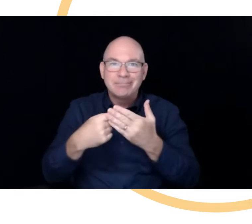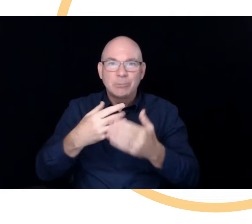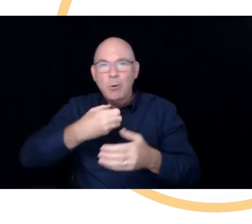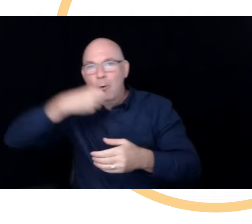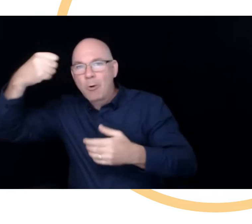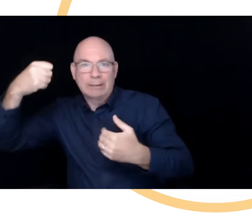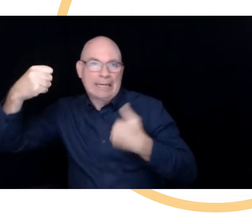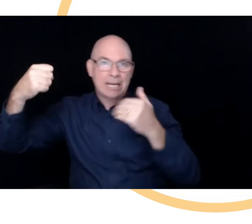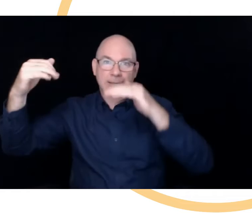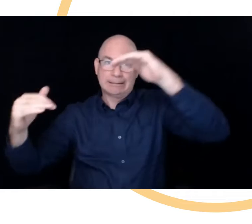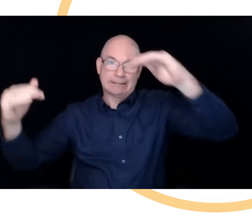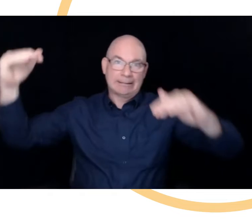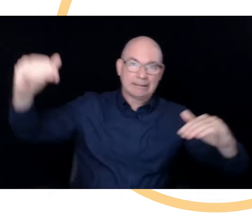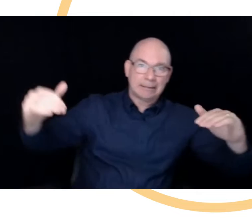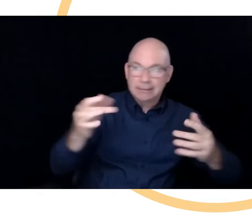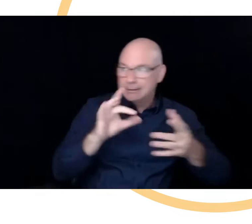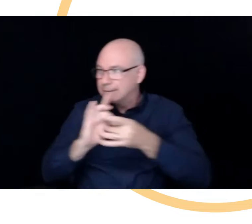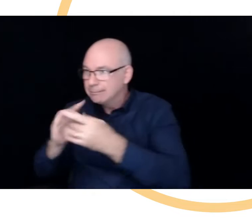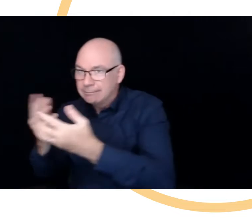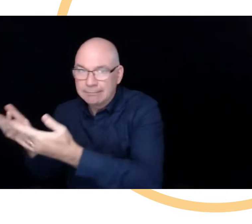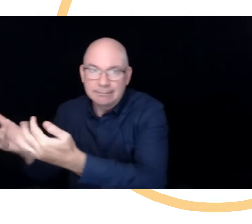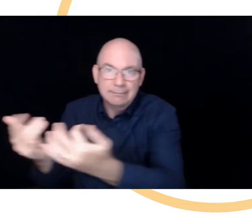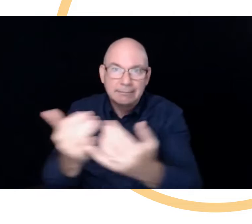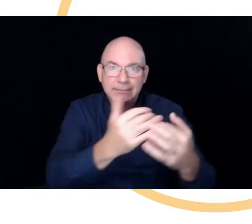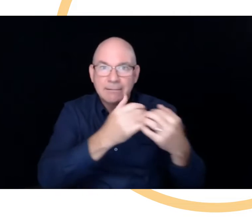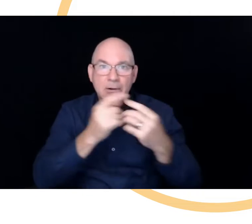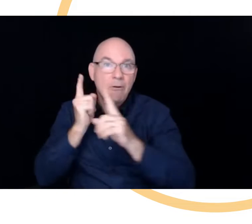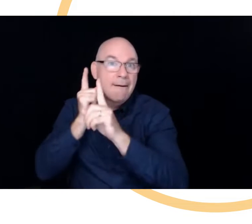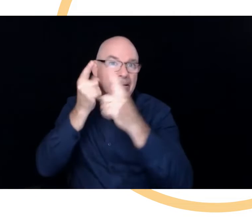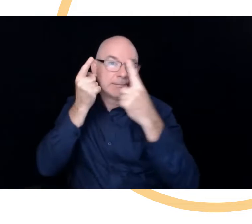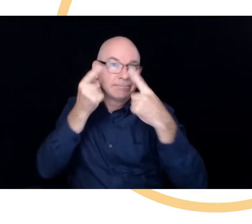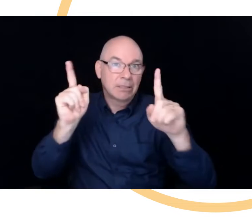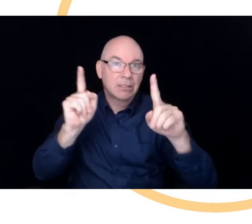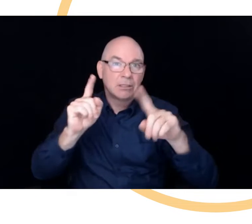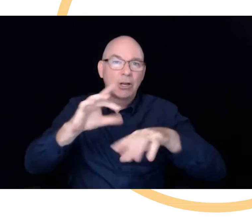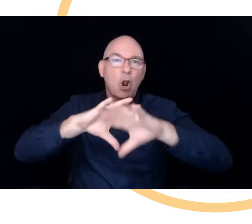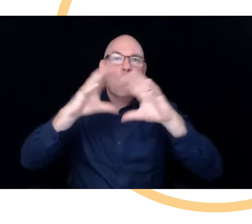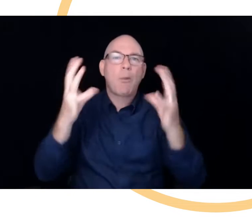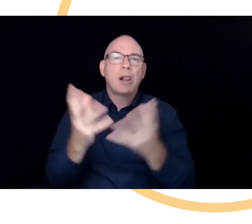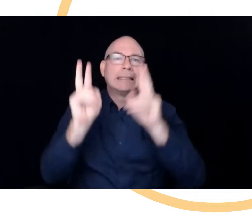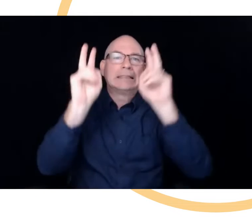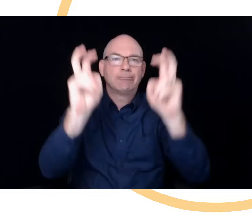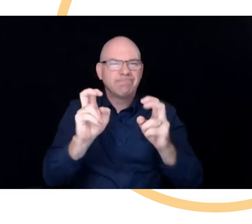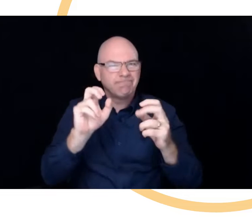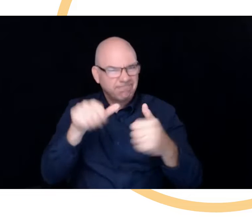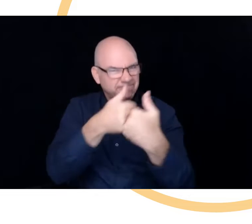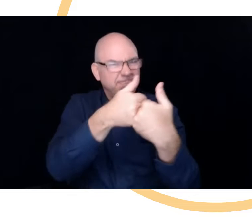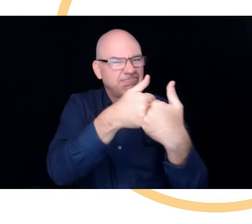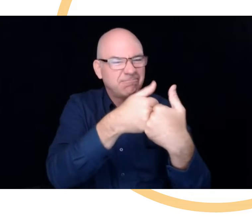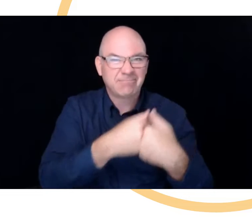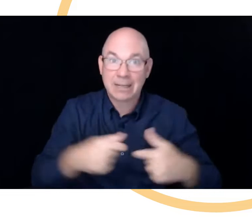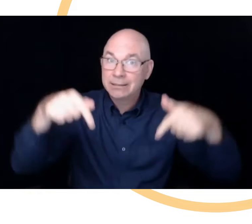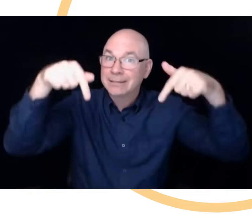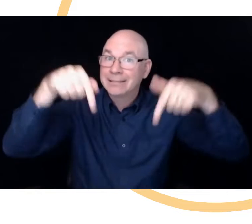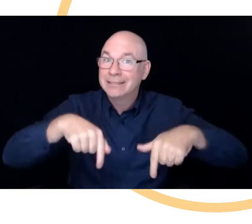generations to support one another to achieve progress and combat global issues. Today, we shall seek to understand